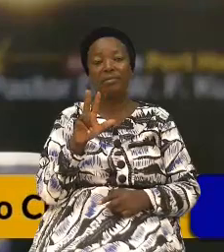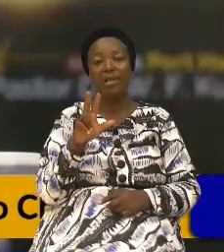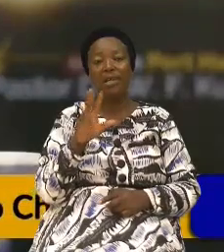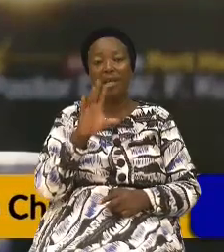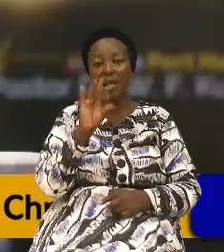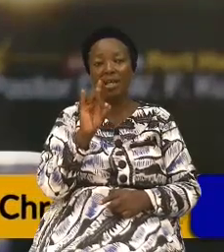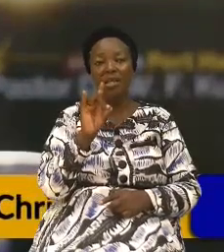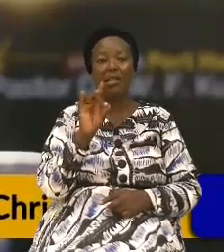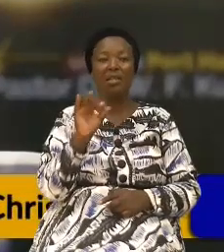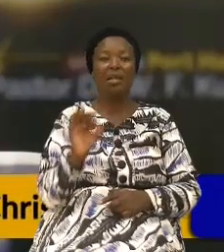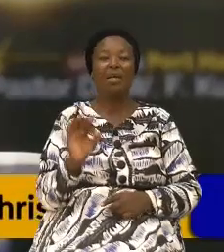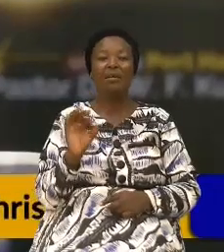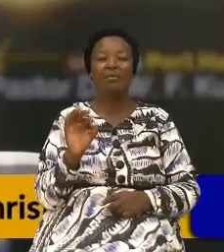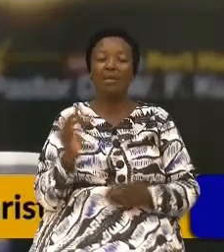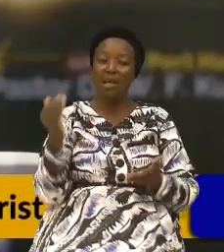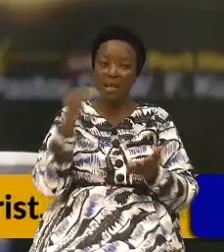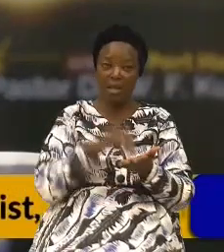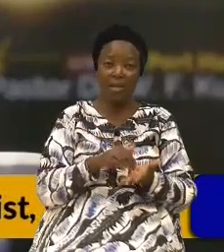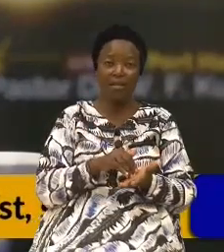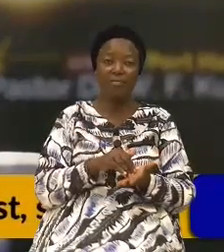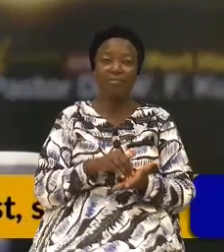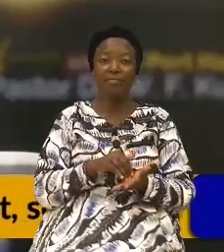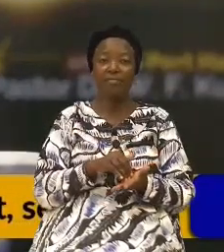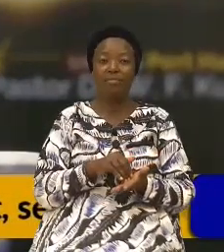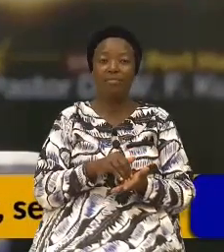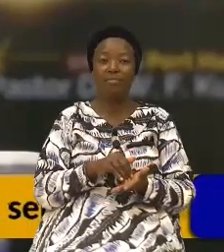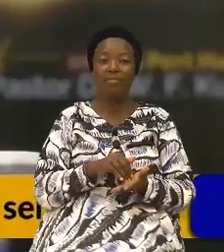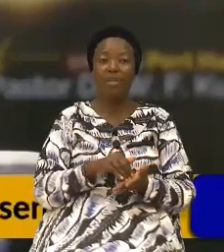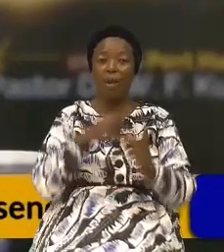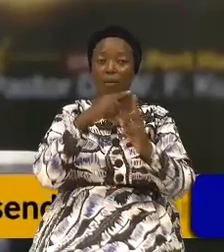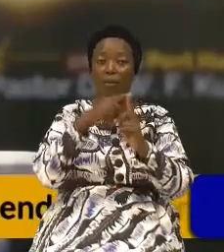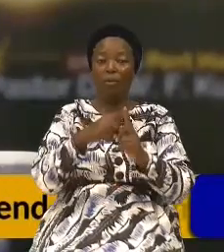+234 705 278 1389. Again,